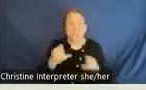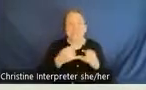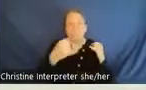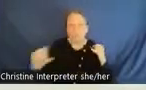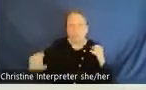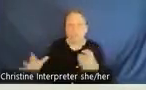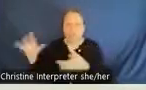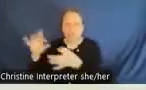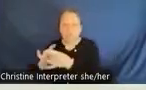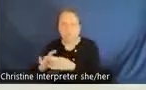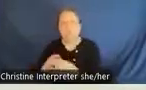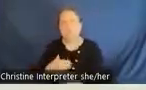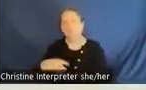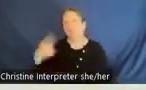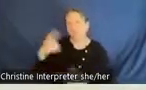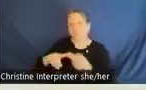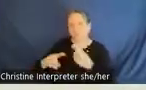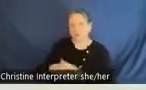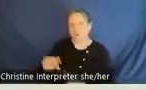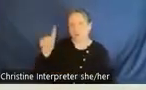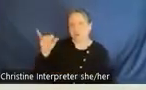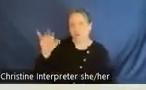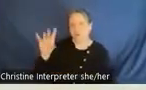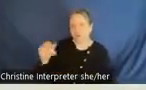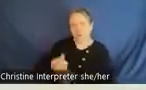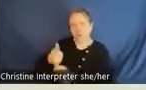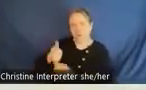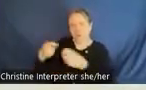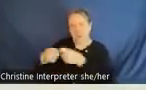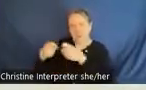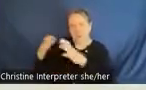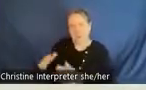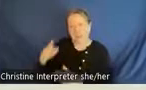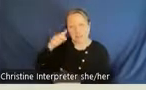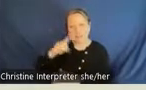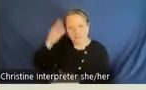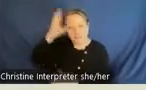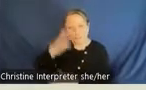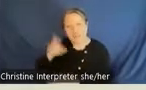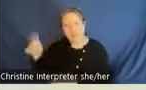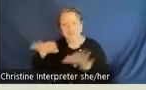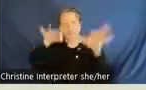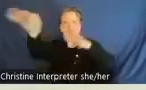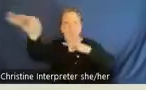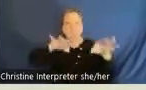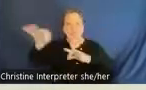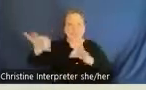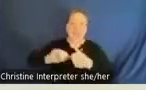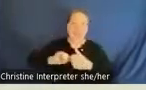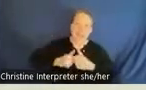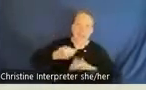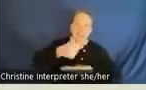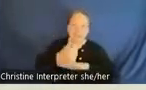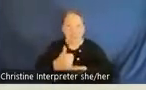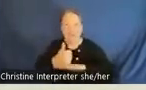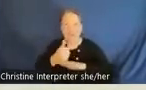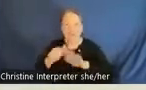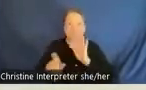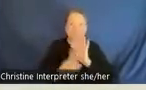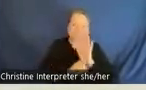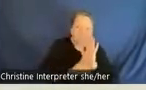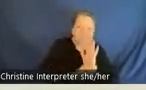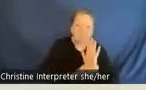my friend David, who's an electrician himself, is deaf. He was going to come here and kind of explain all of this, but again, he's having a